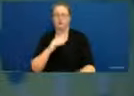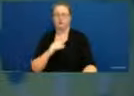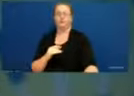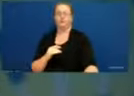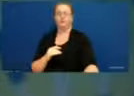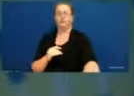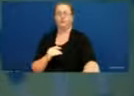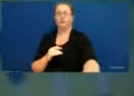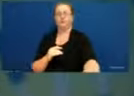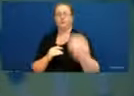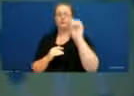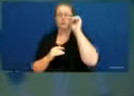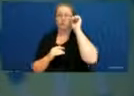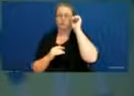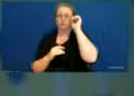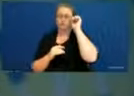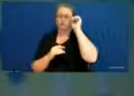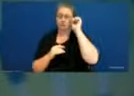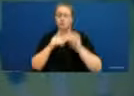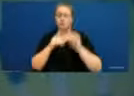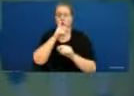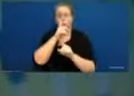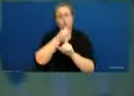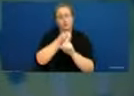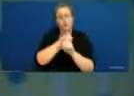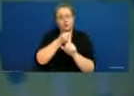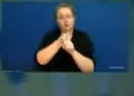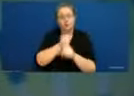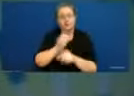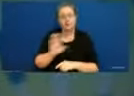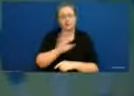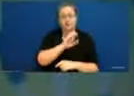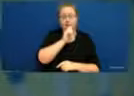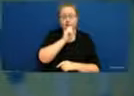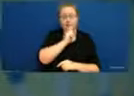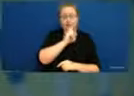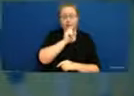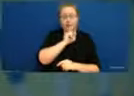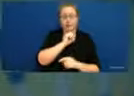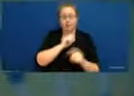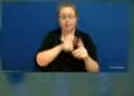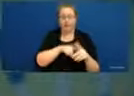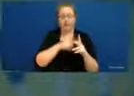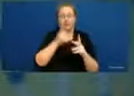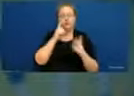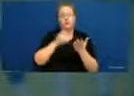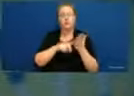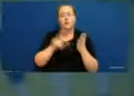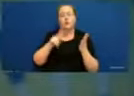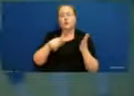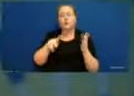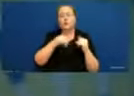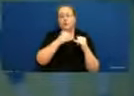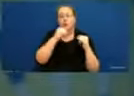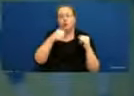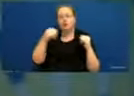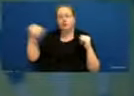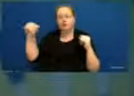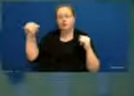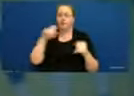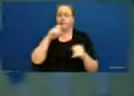If we look at the age group of people who've been affected by COVID-19 in BC, we can see that early on that purple